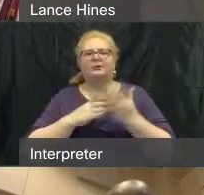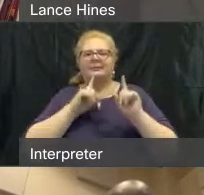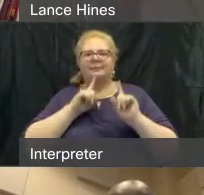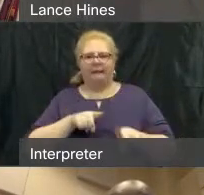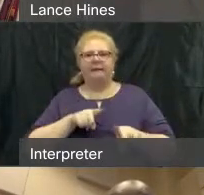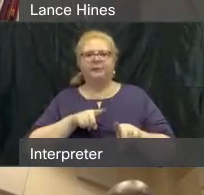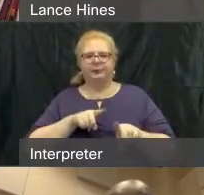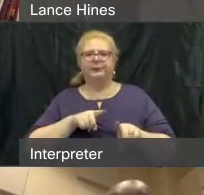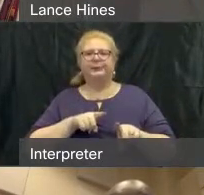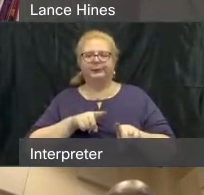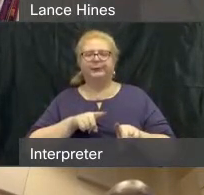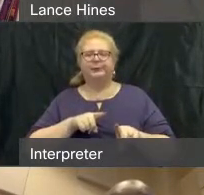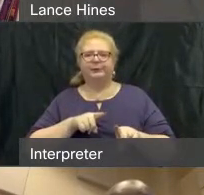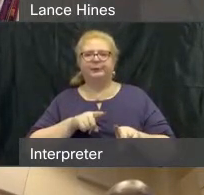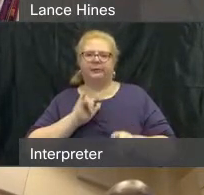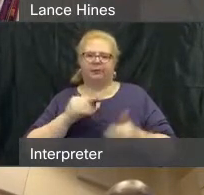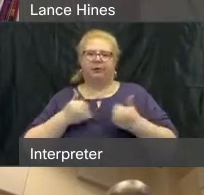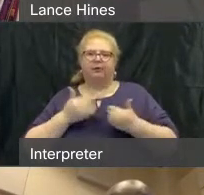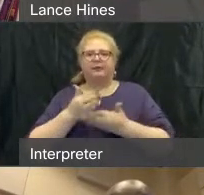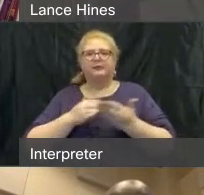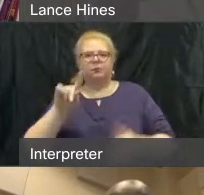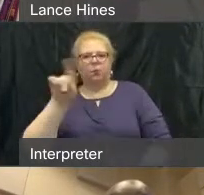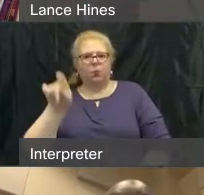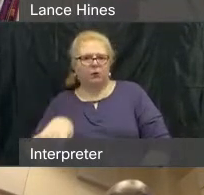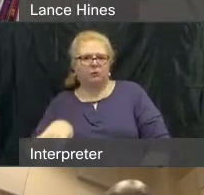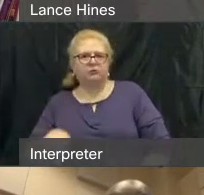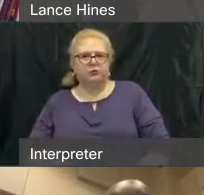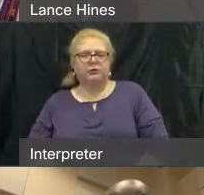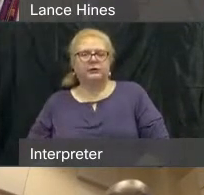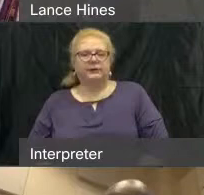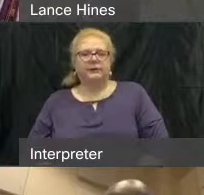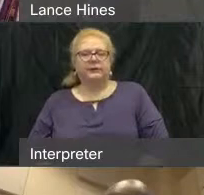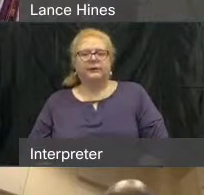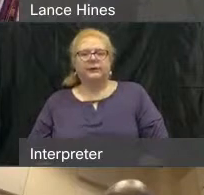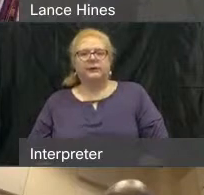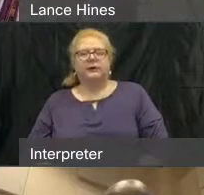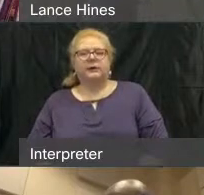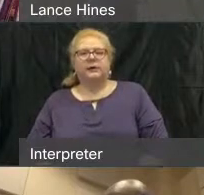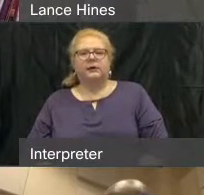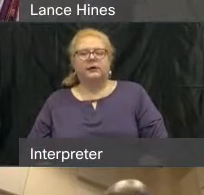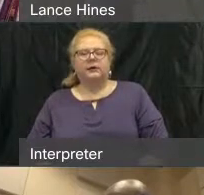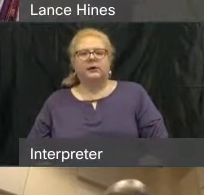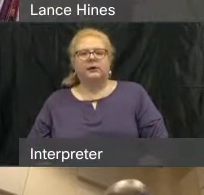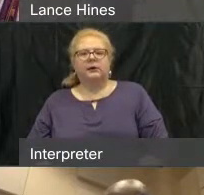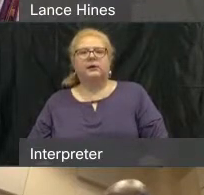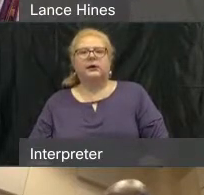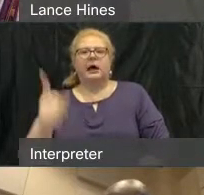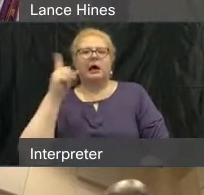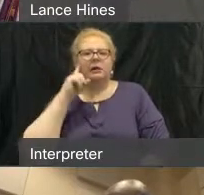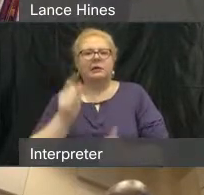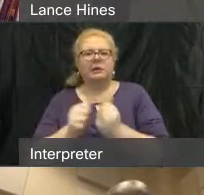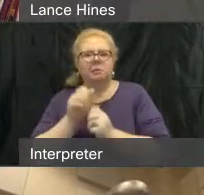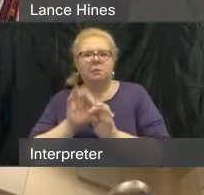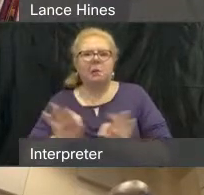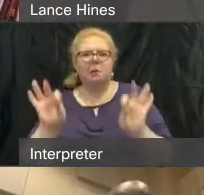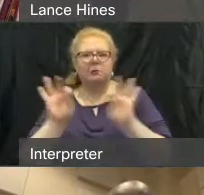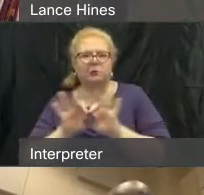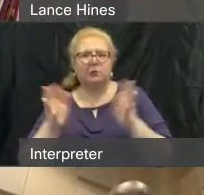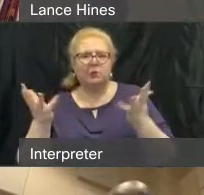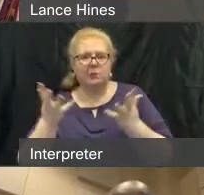to some questions. And I think the main thing